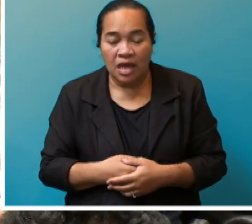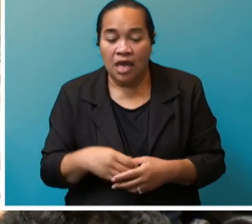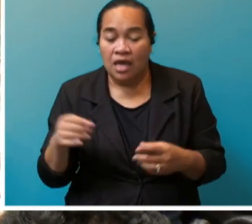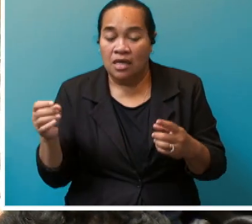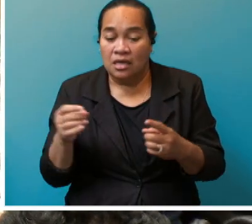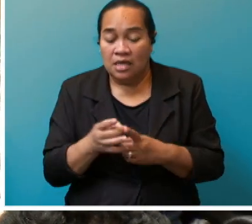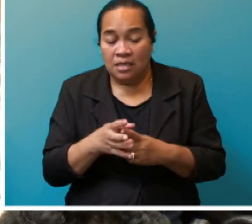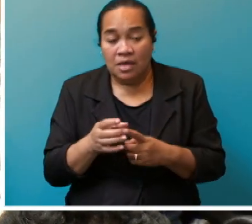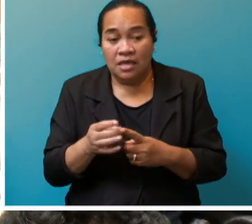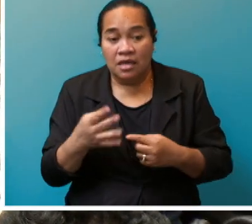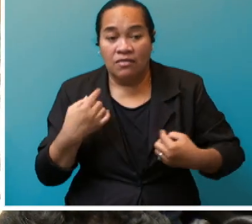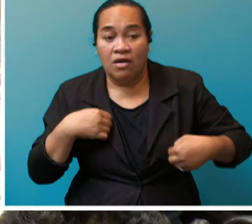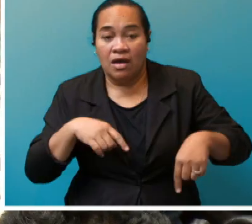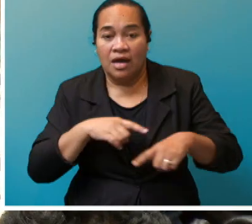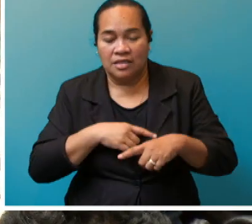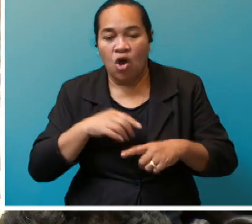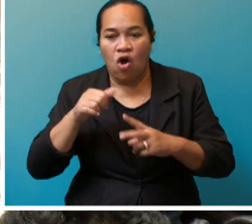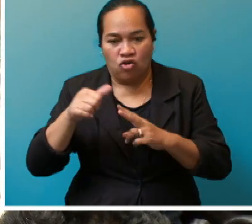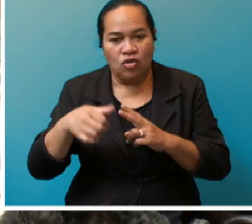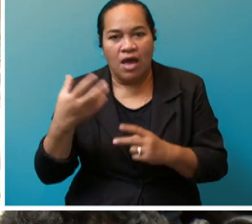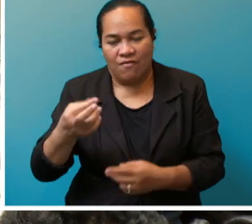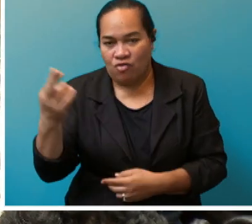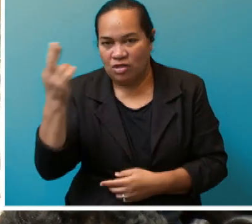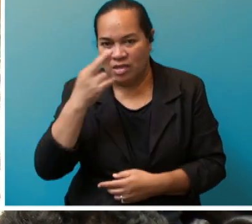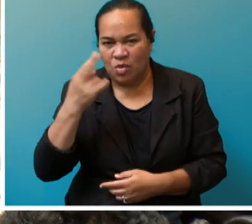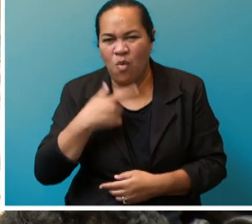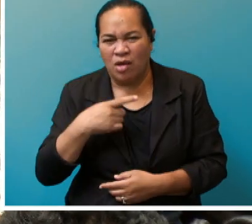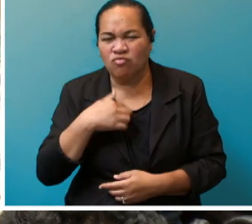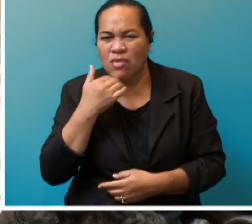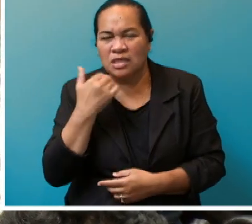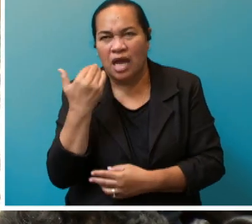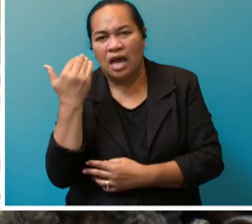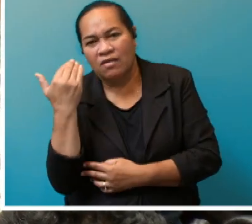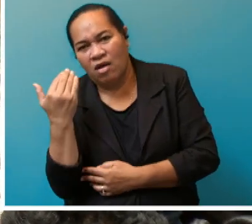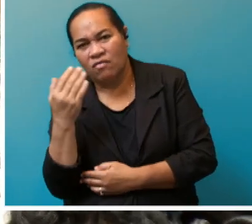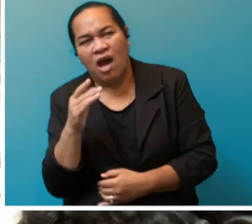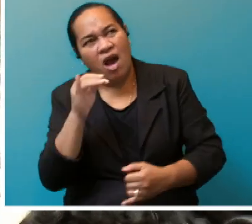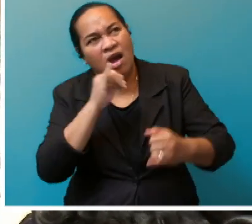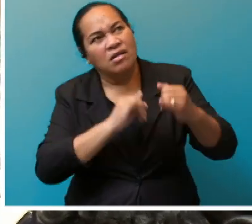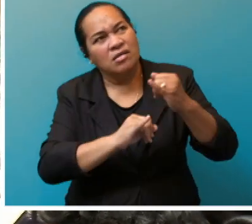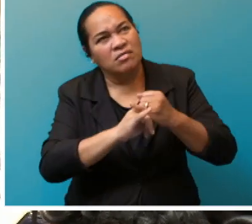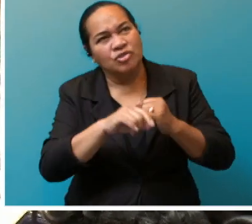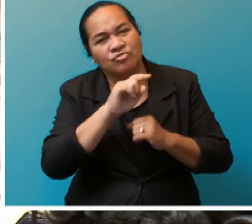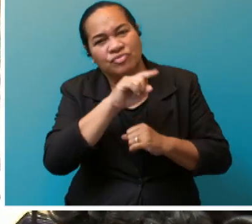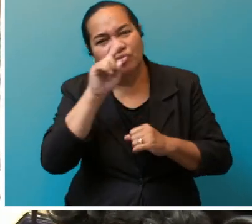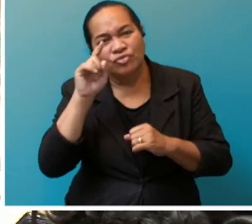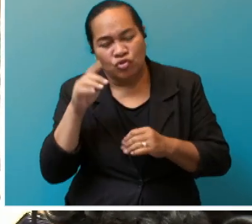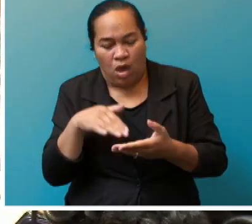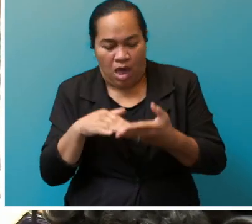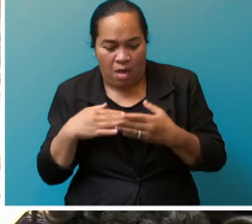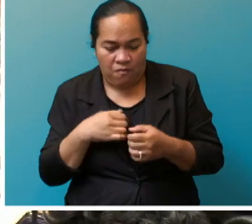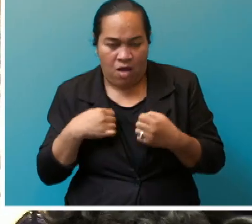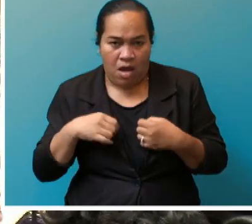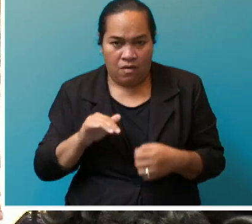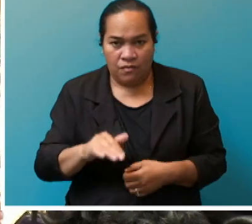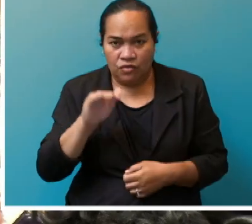around us and risk involved with relying too heavily on external financial models to shape our future. Mr. Speaker, sir, we